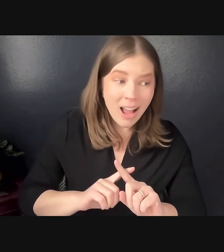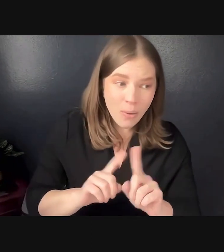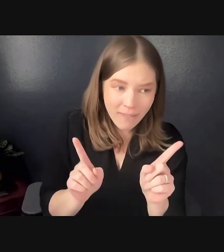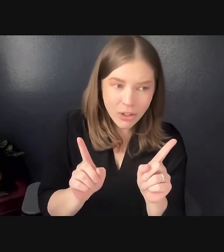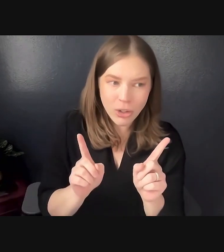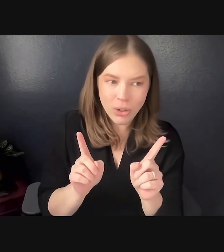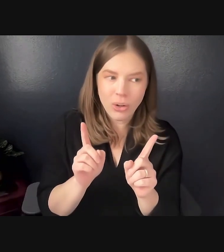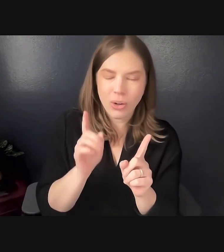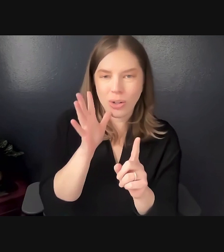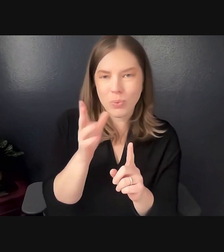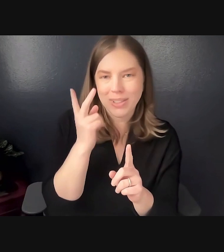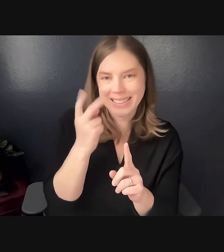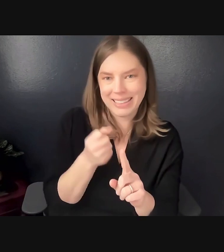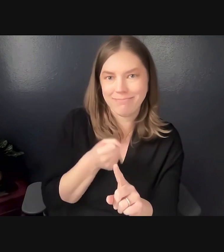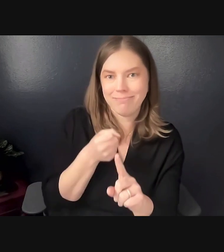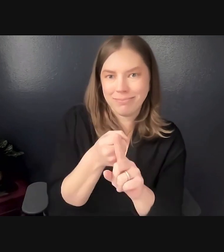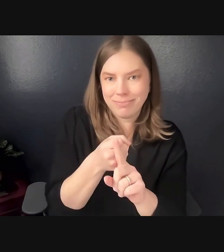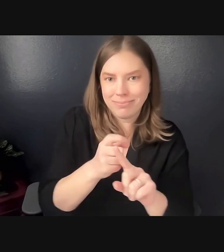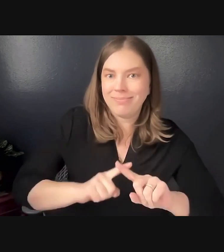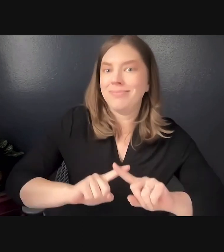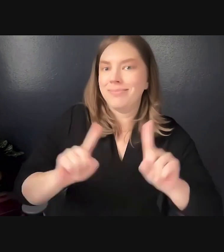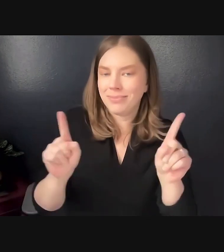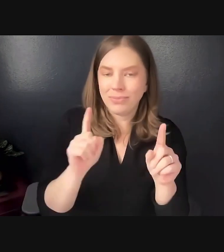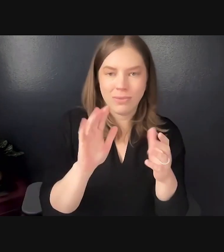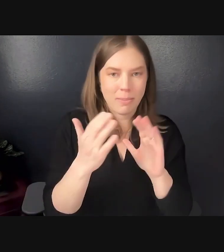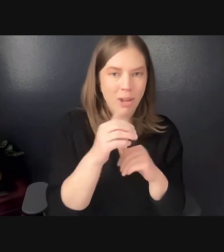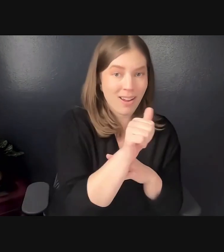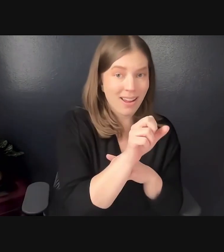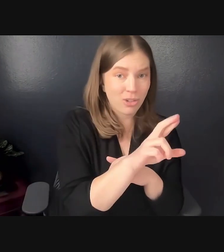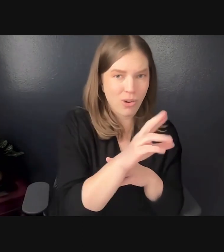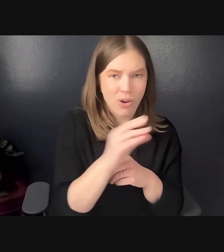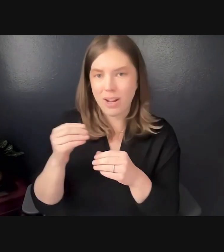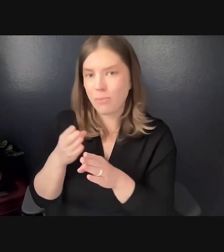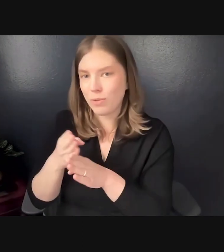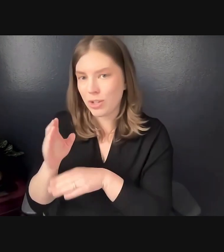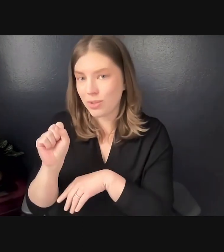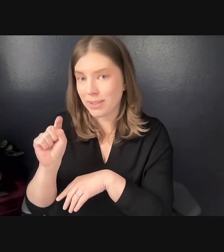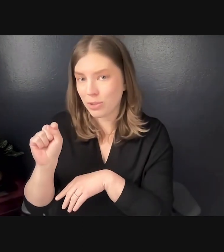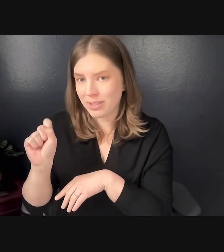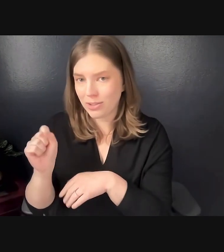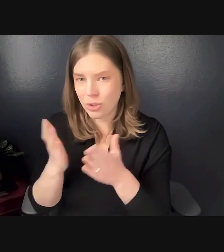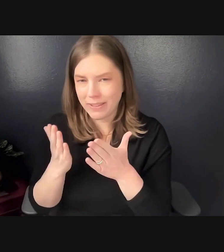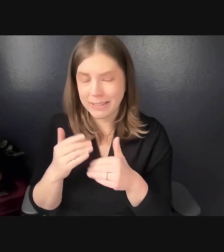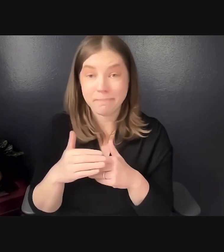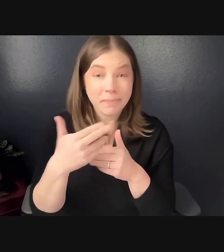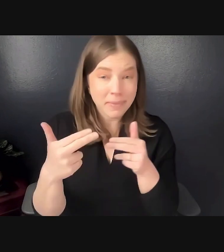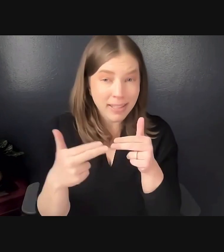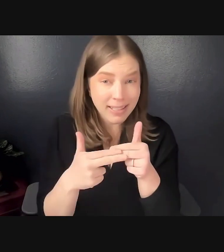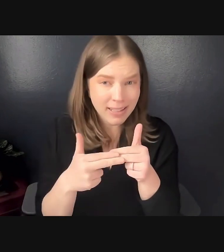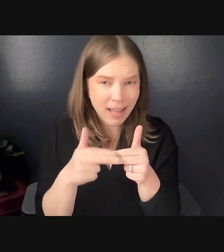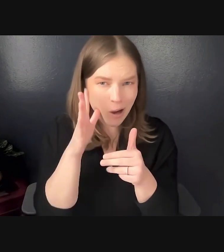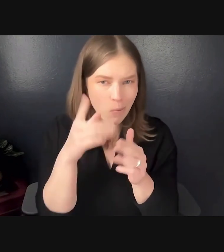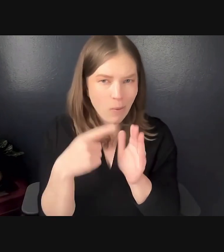being used, the information shared will be different. We see a big impact when we compare